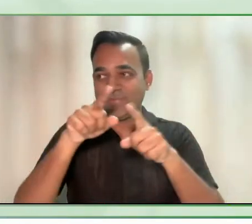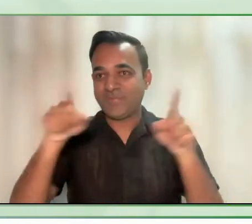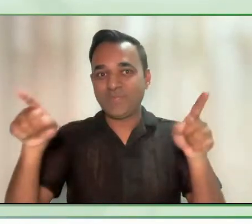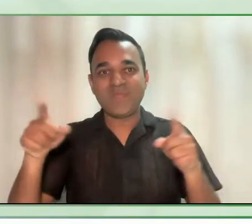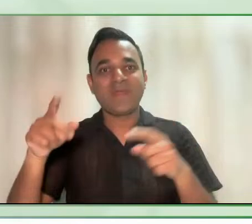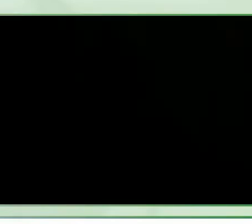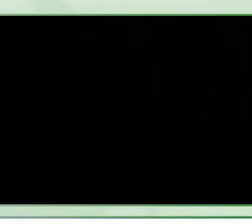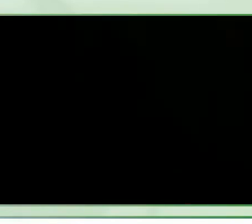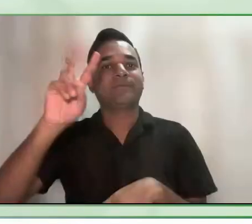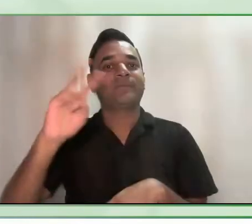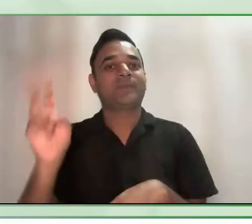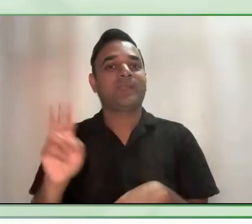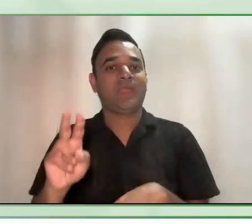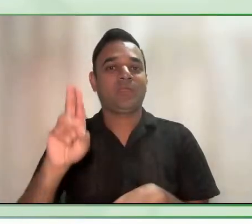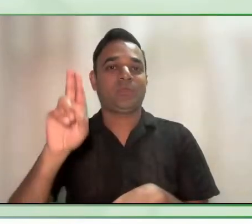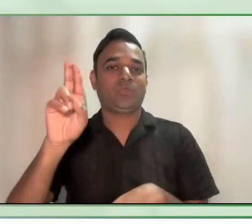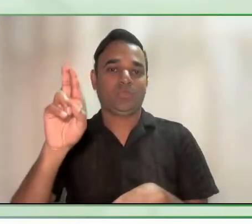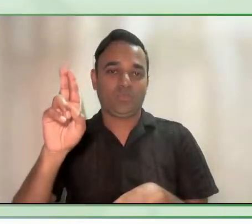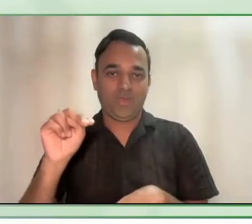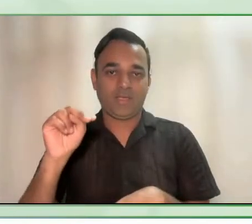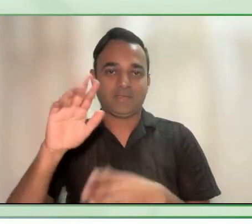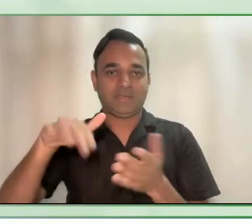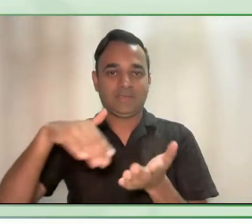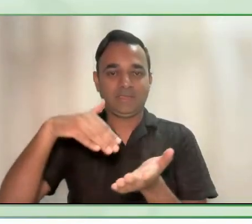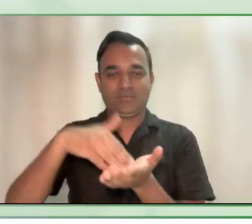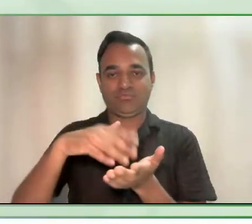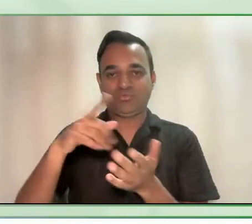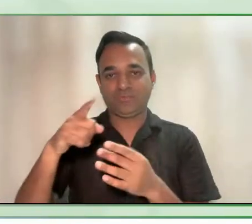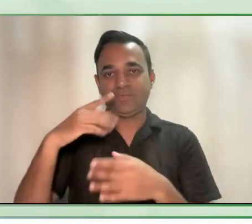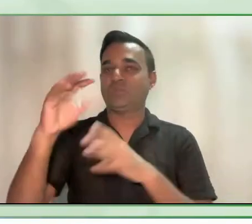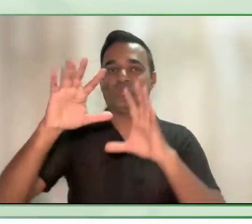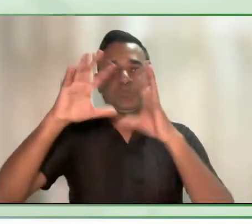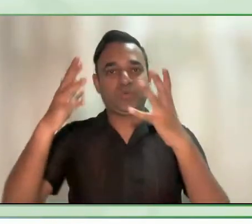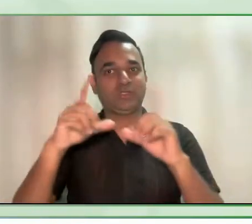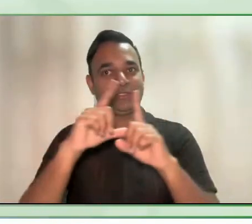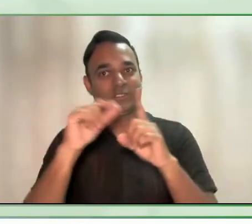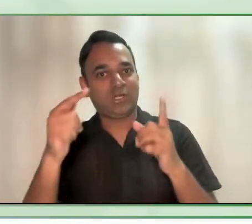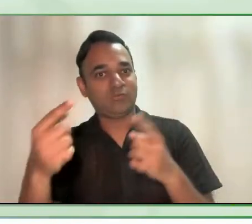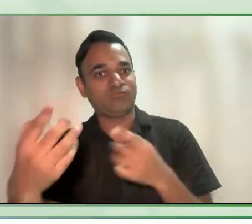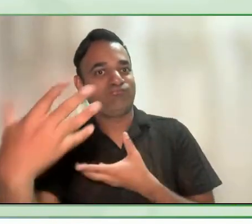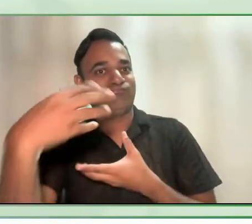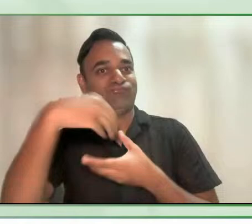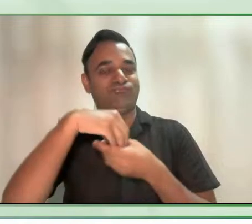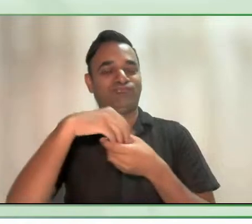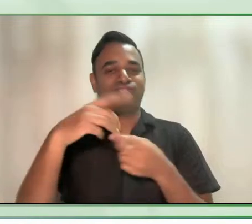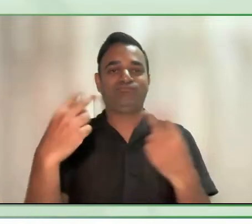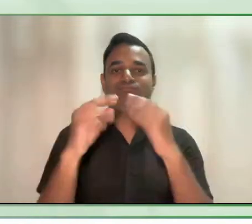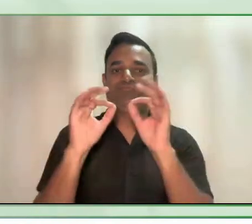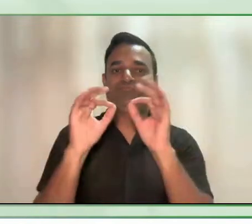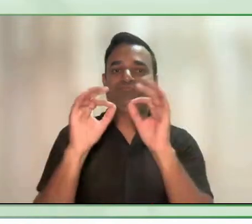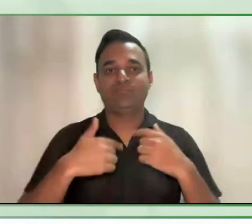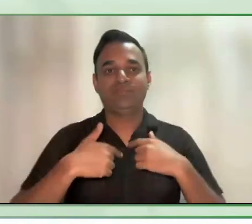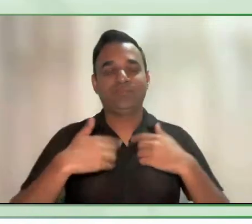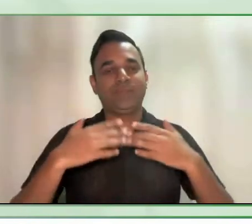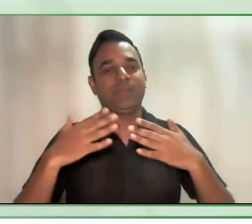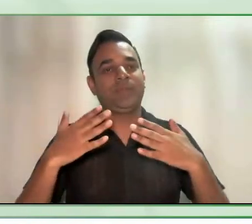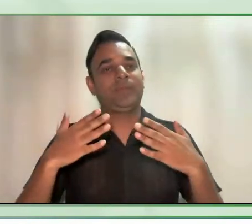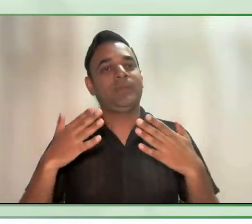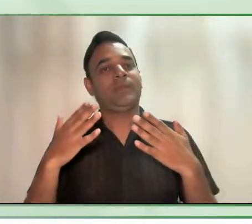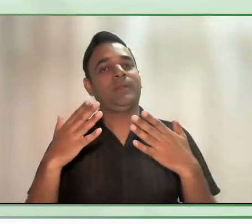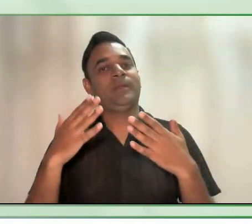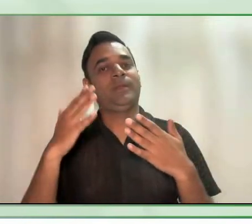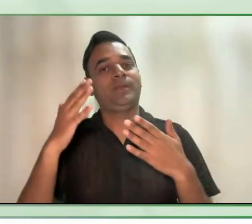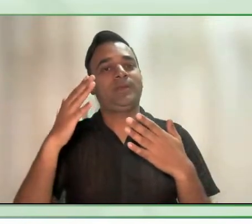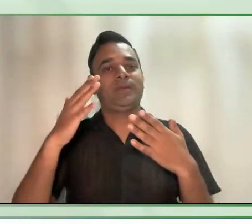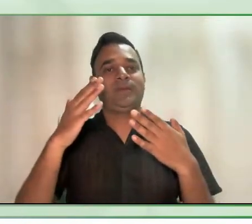like to greet and meet you here now at the Fireside Chat with the title The